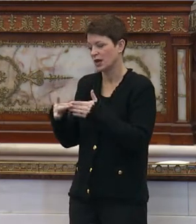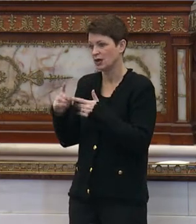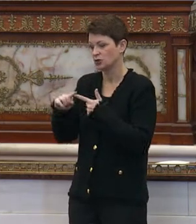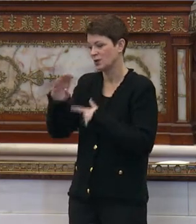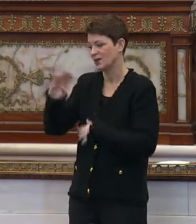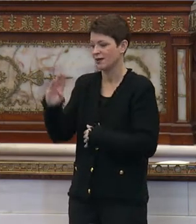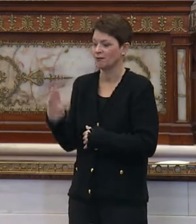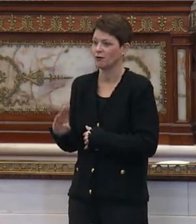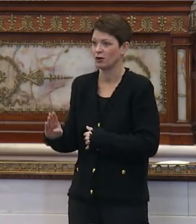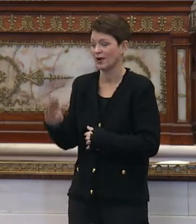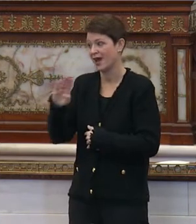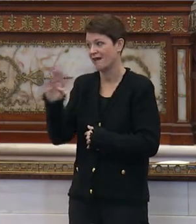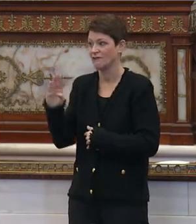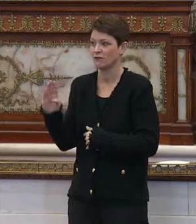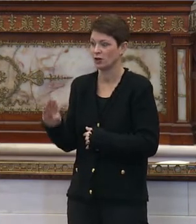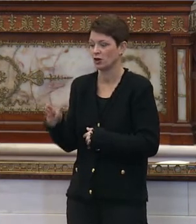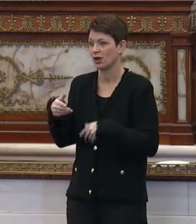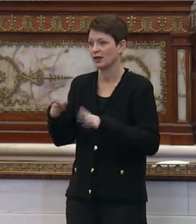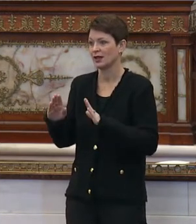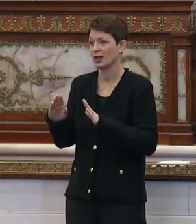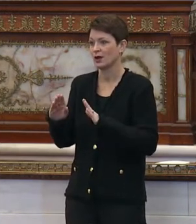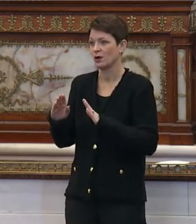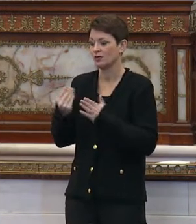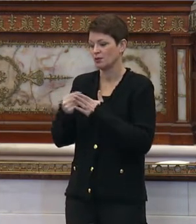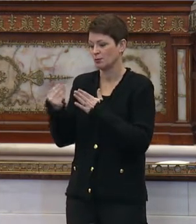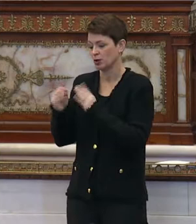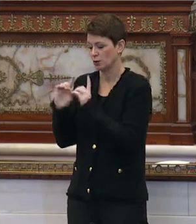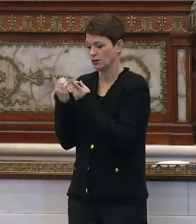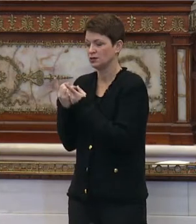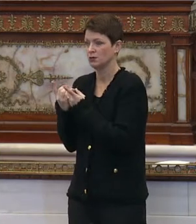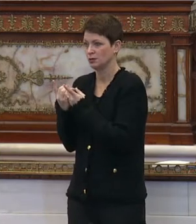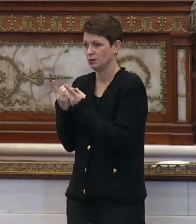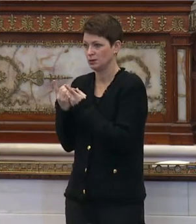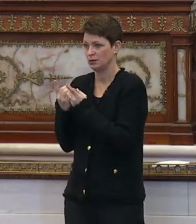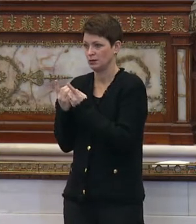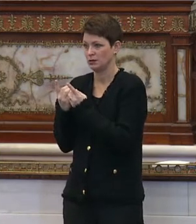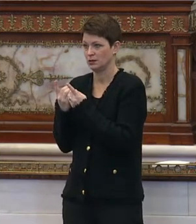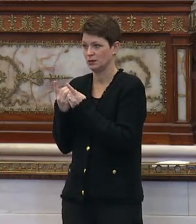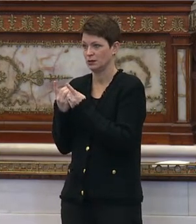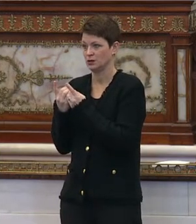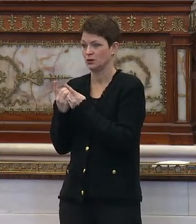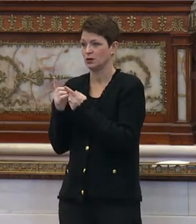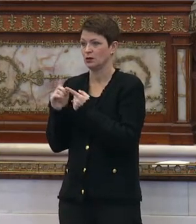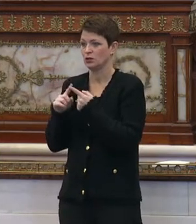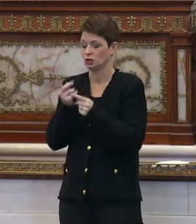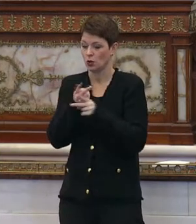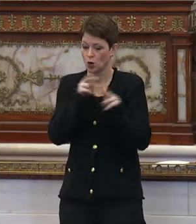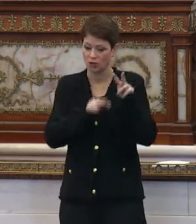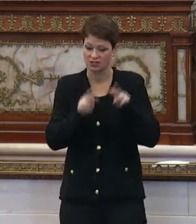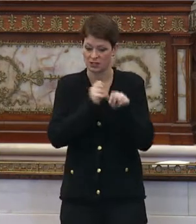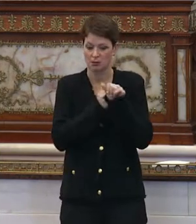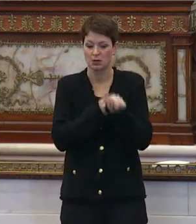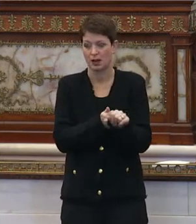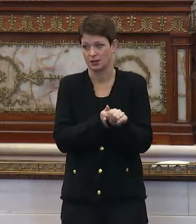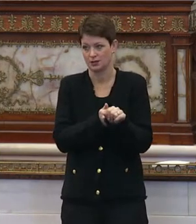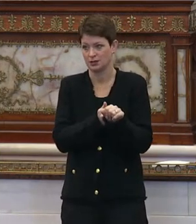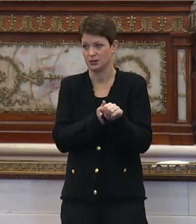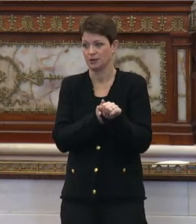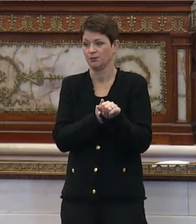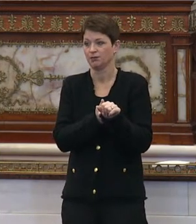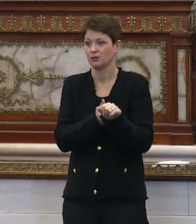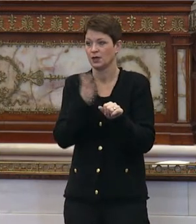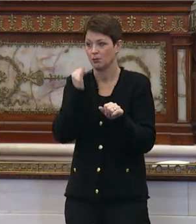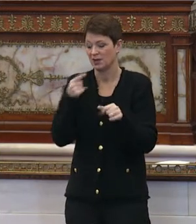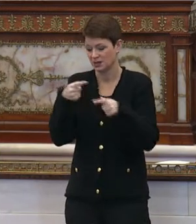never, ever allow the procurement department to oversee compliance because that